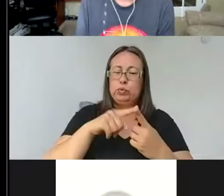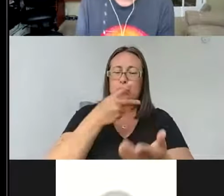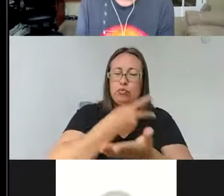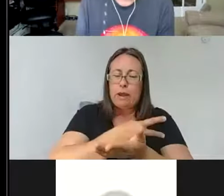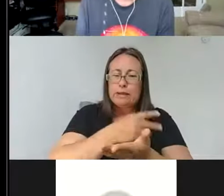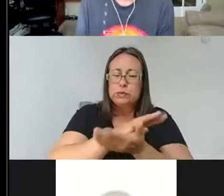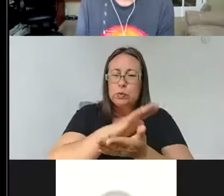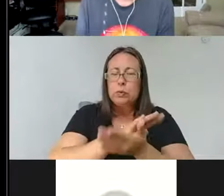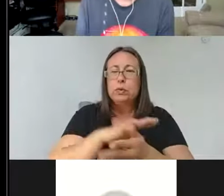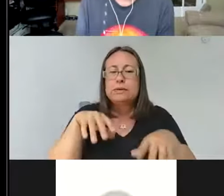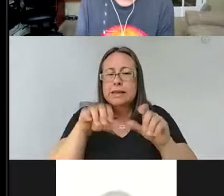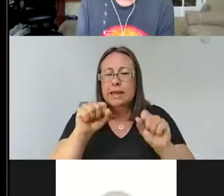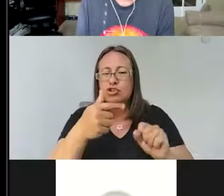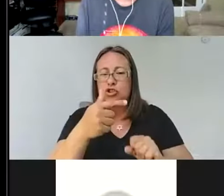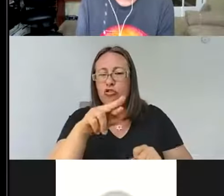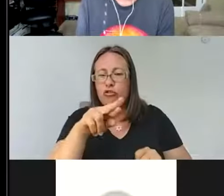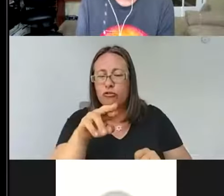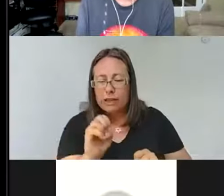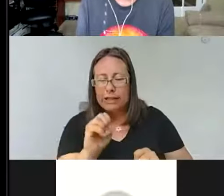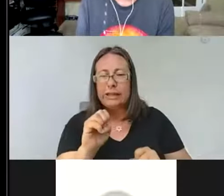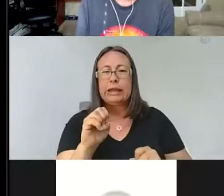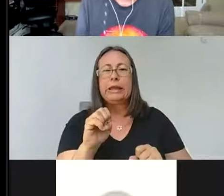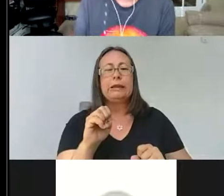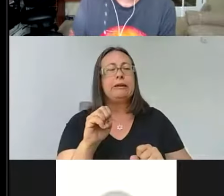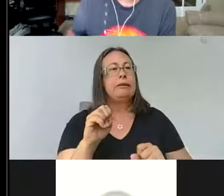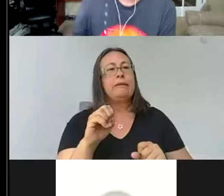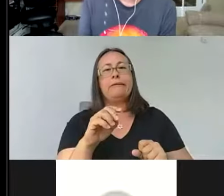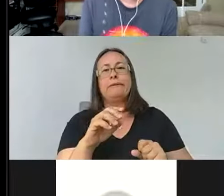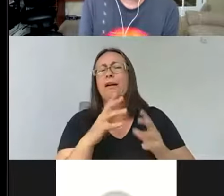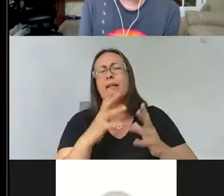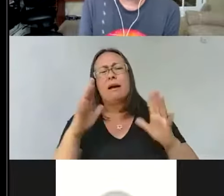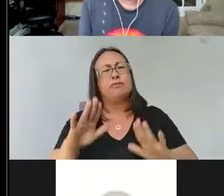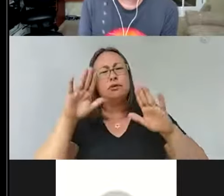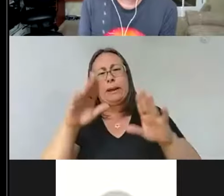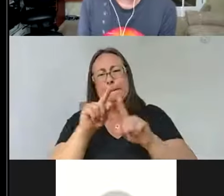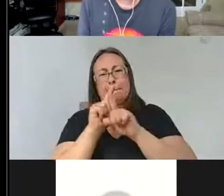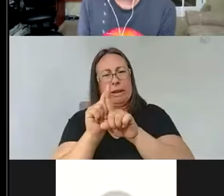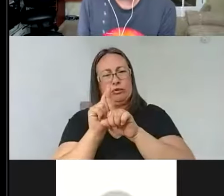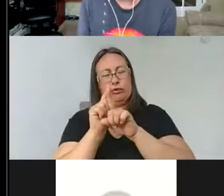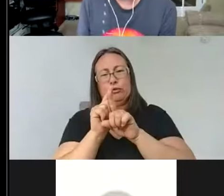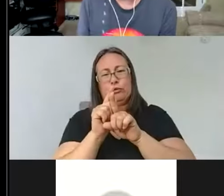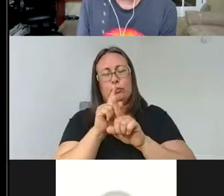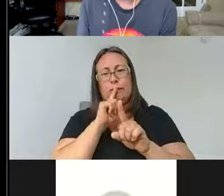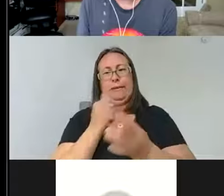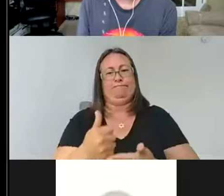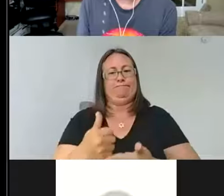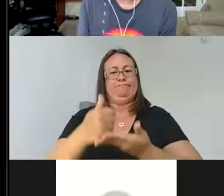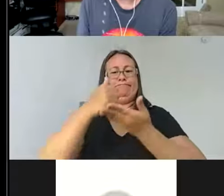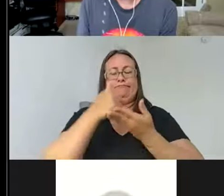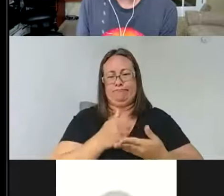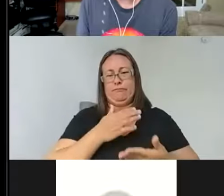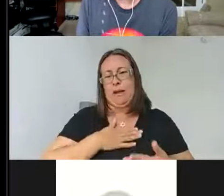GREs and really just have great mentorship along the way, which was really sort of instrumental for my